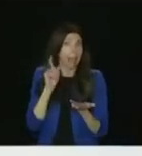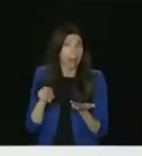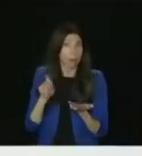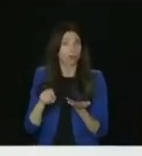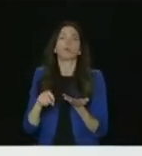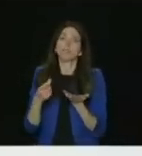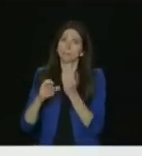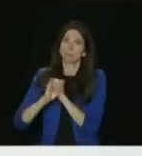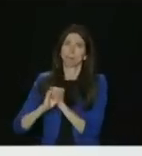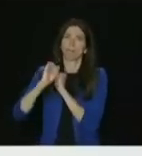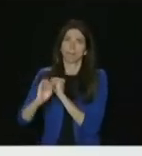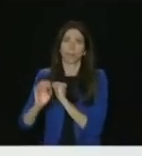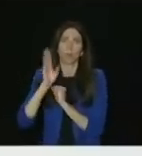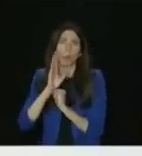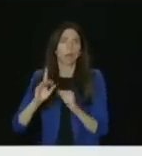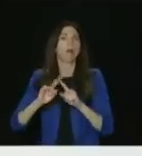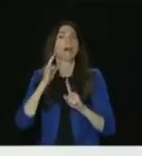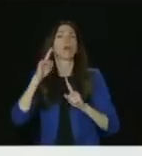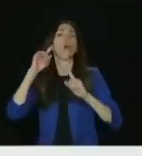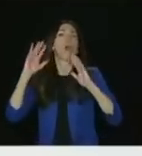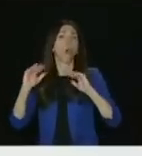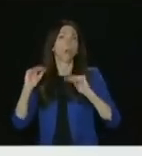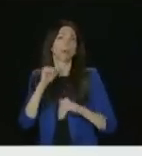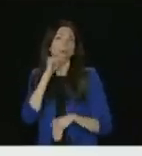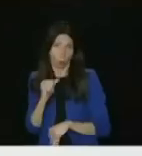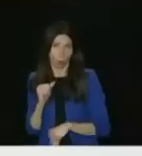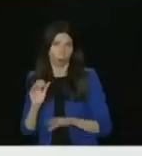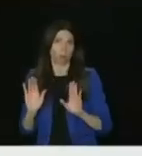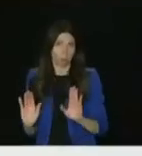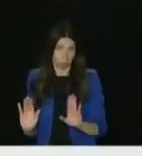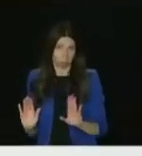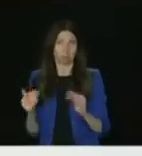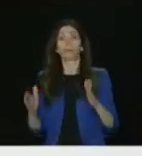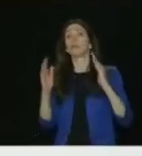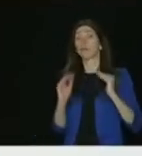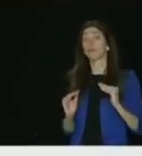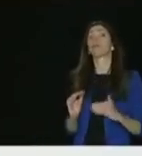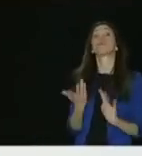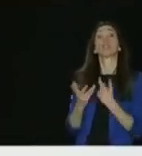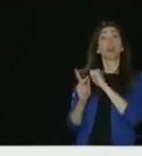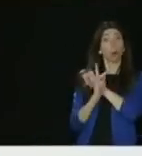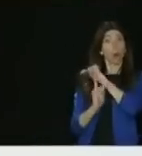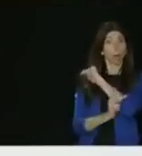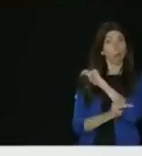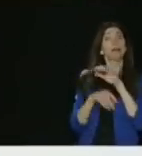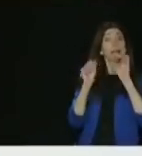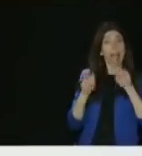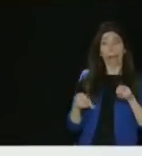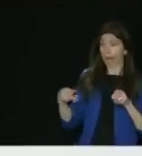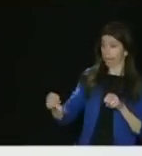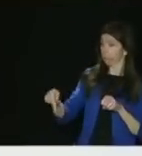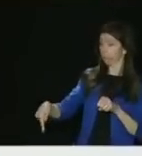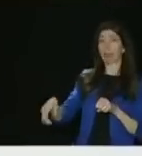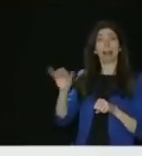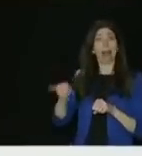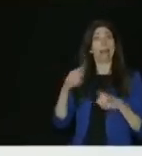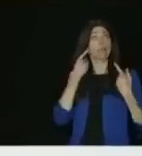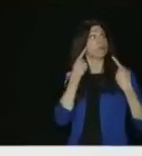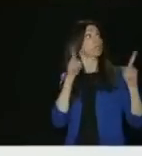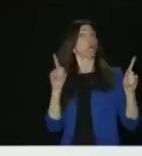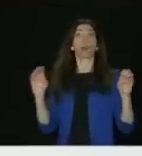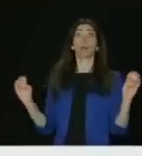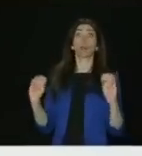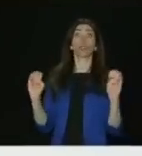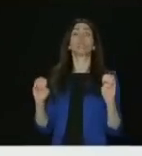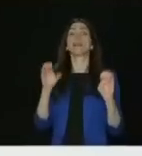emergency much sooner. Parliament also has the ability to revoke the declaration of the emergency as set out